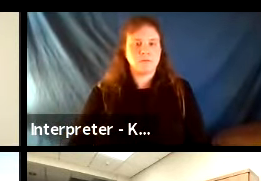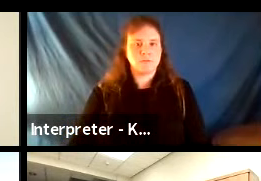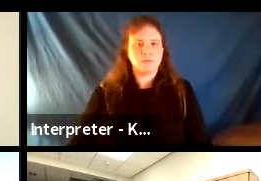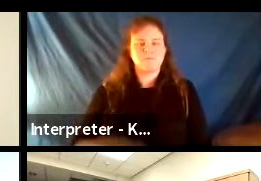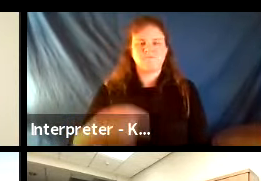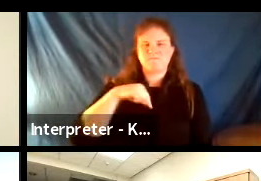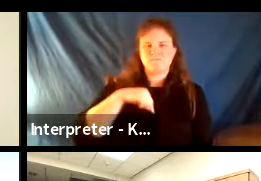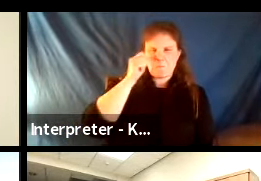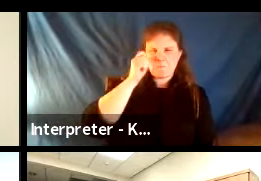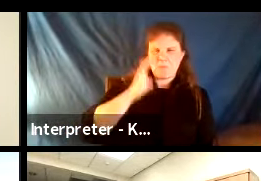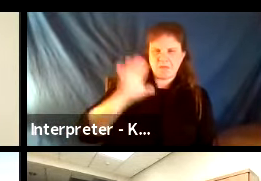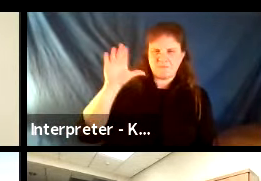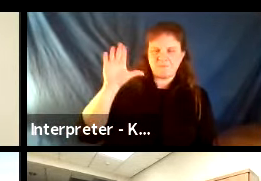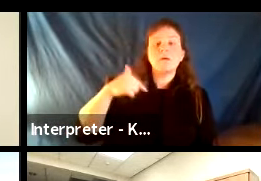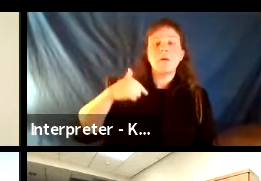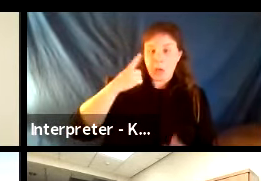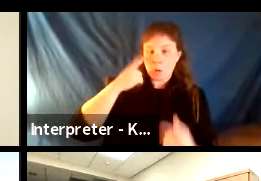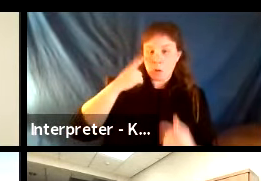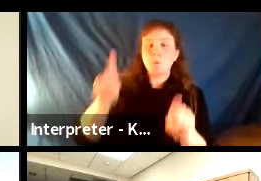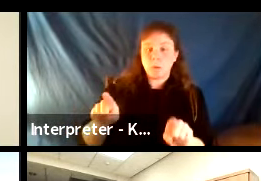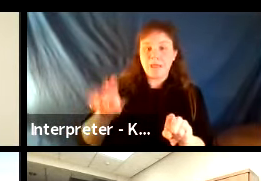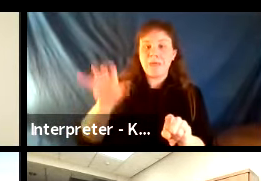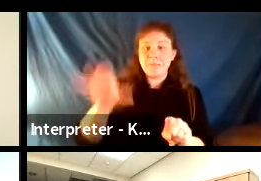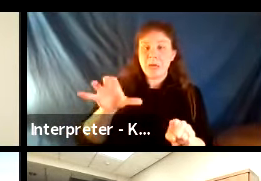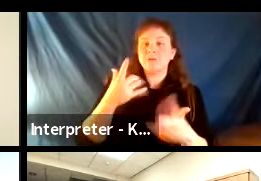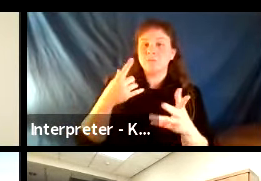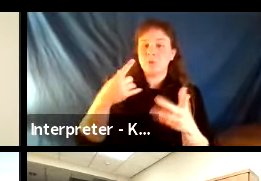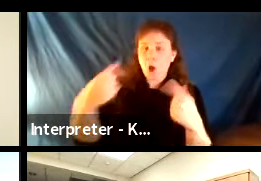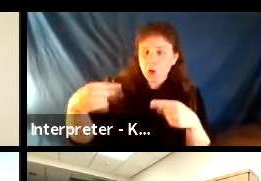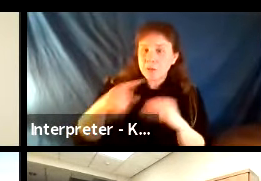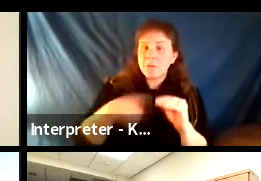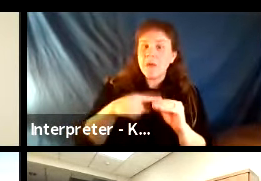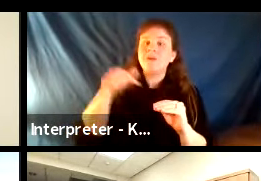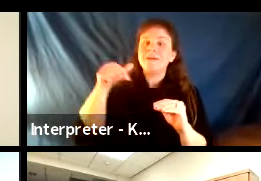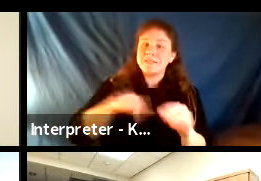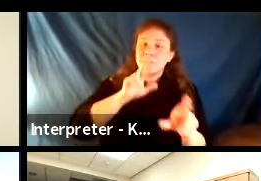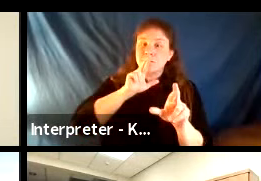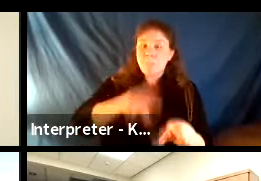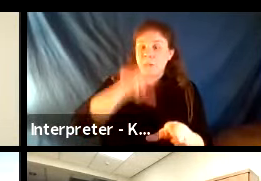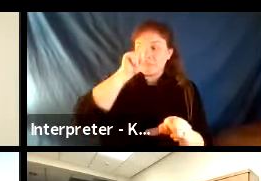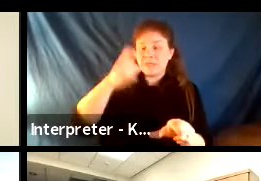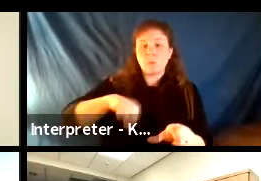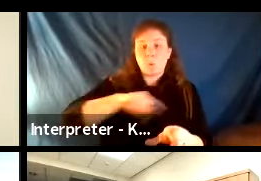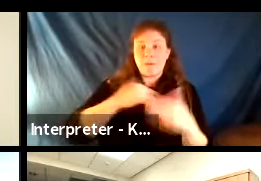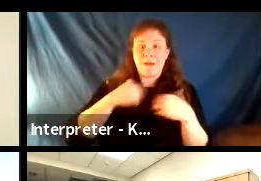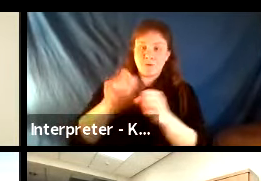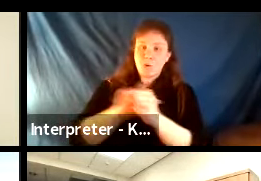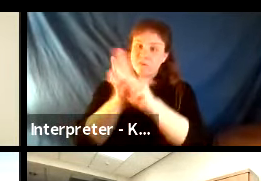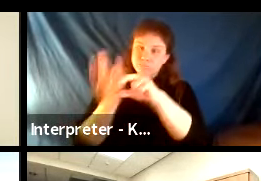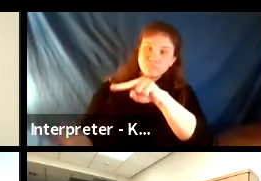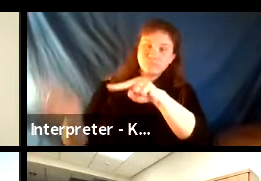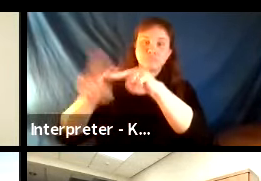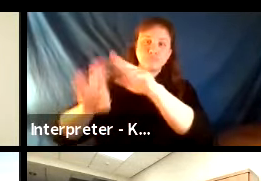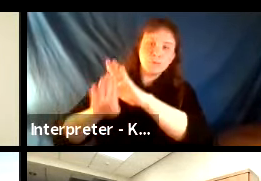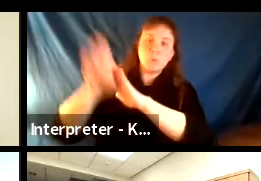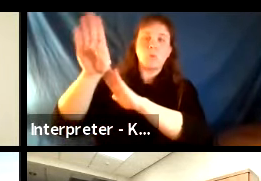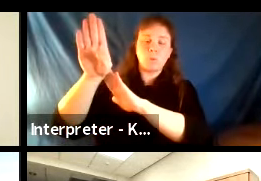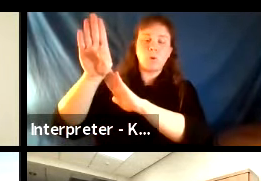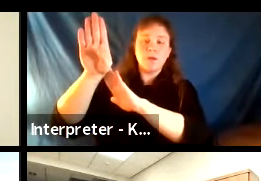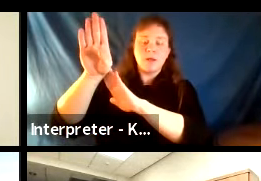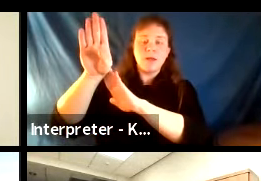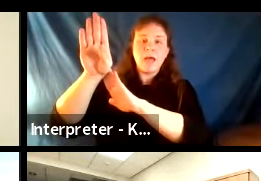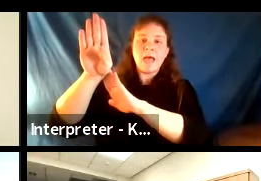about this being a response to the surge and that this is about creating the hospital capacity that we don't know have is, at least in my mind, a really, really